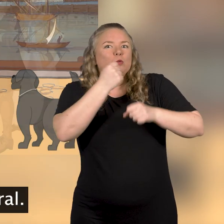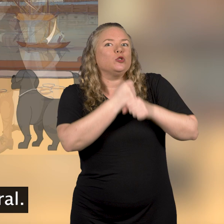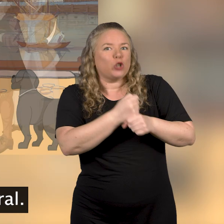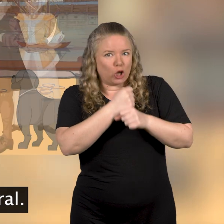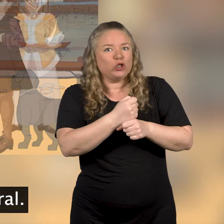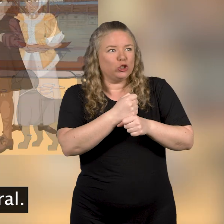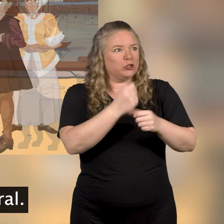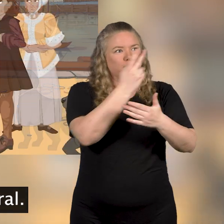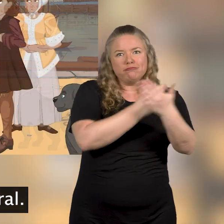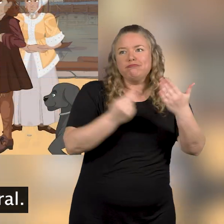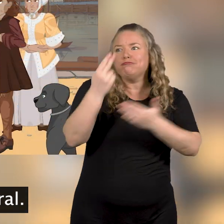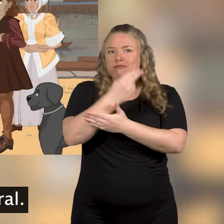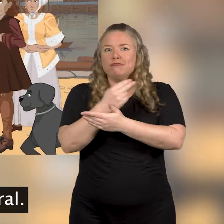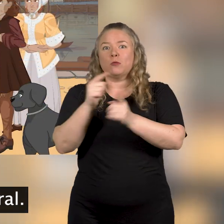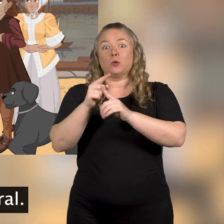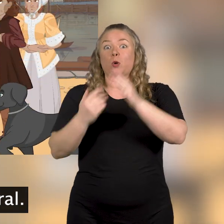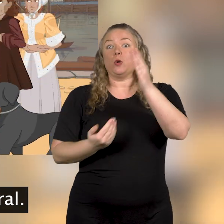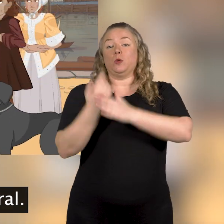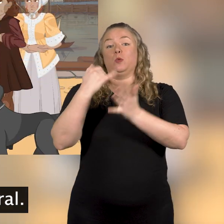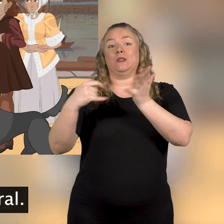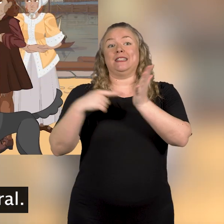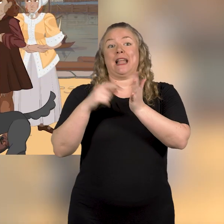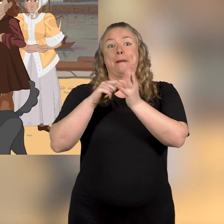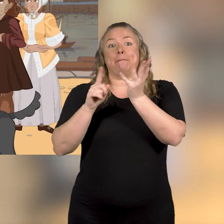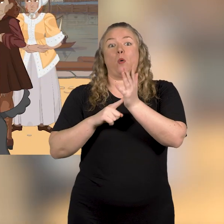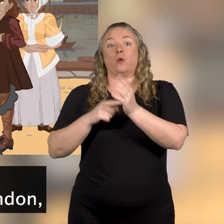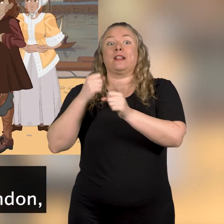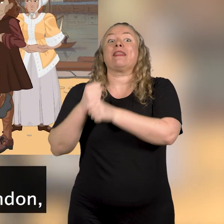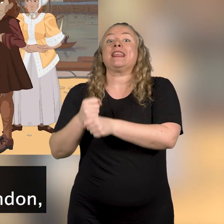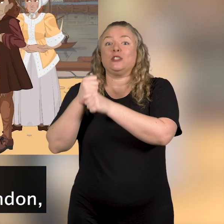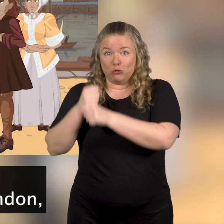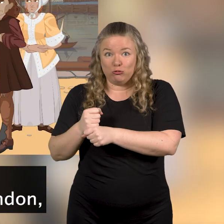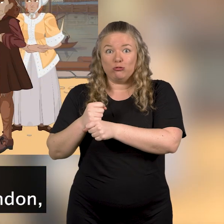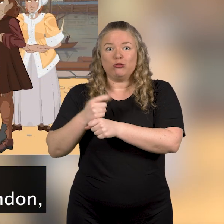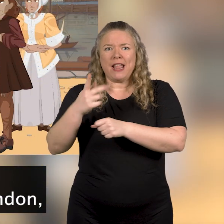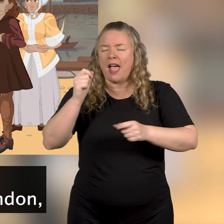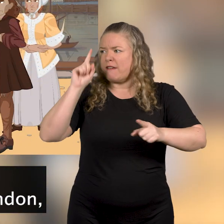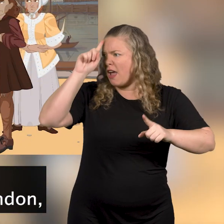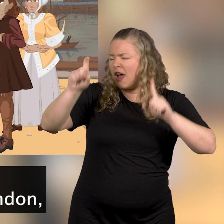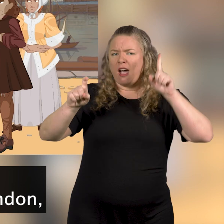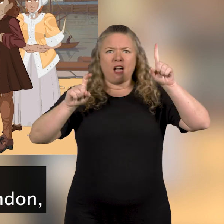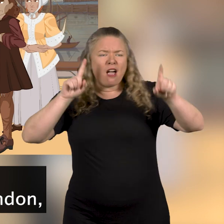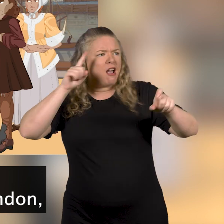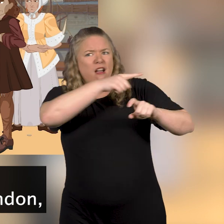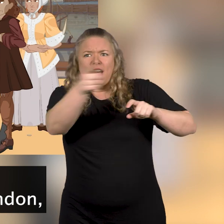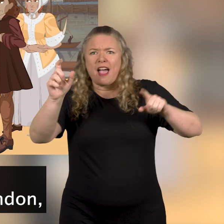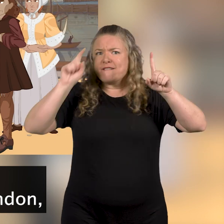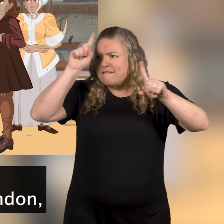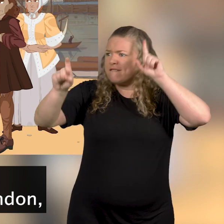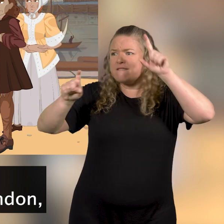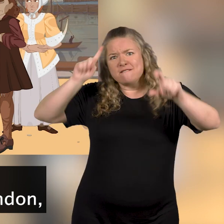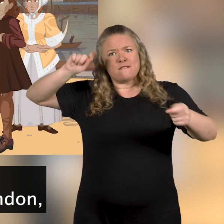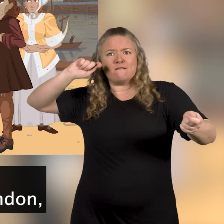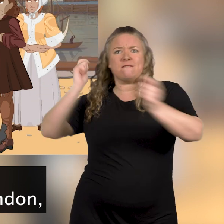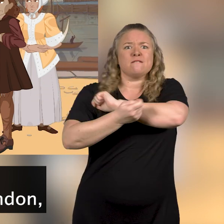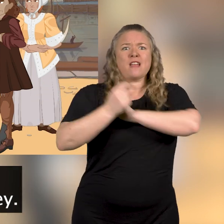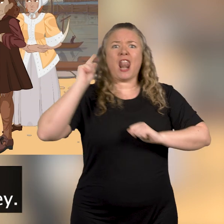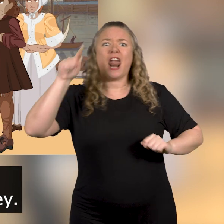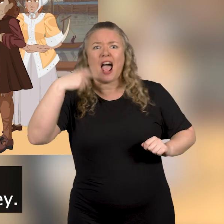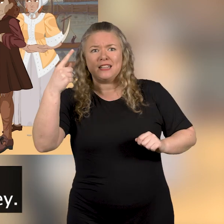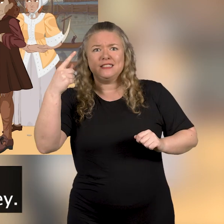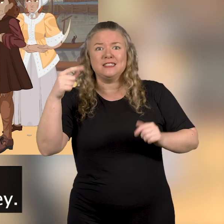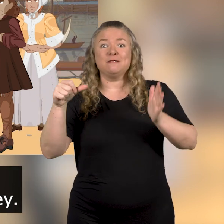churches, including a new St. Paul's Cathedral. While there were lots of exciting ideas for transforming